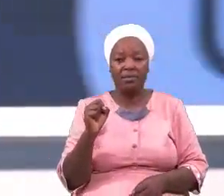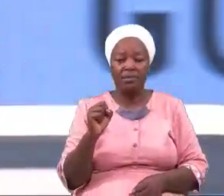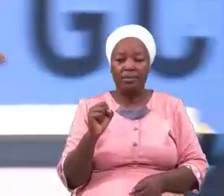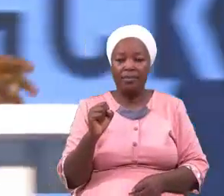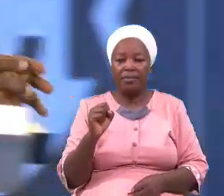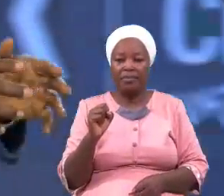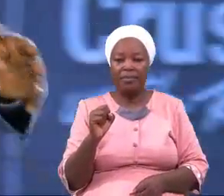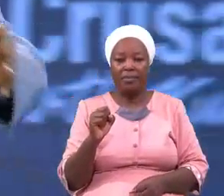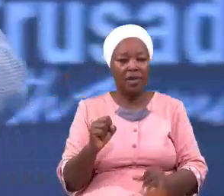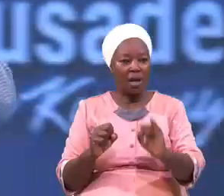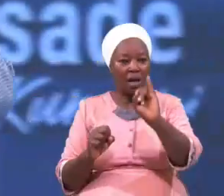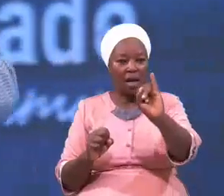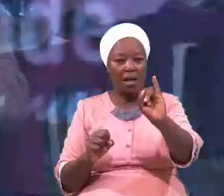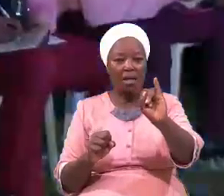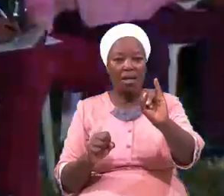I,